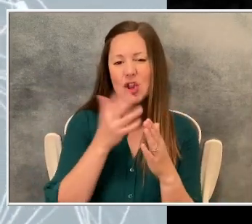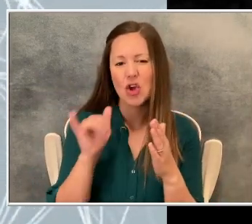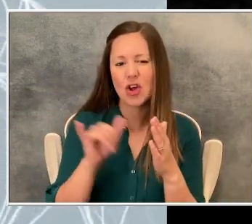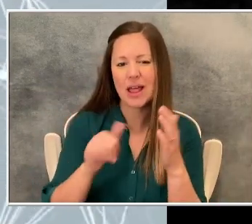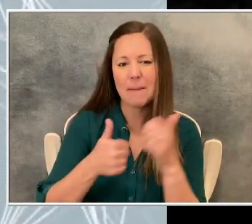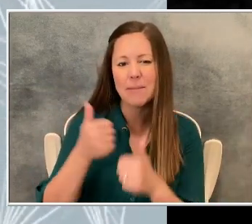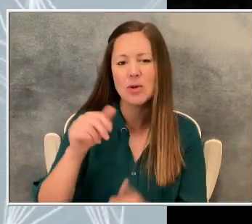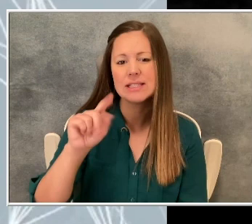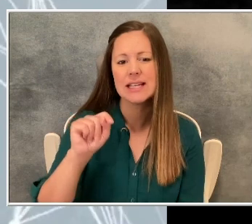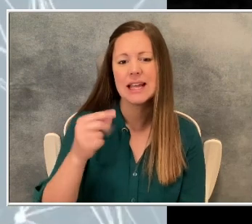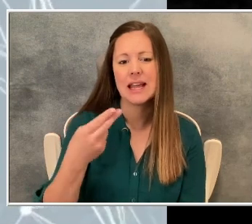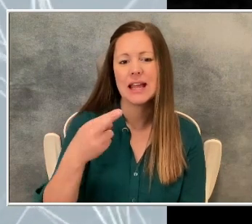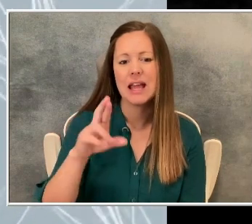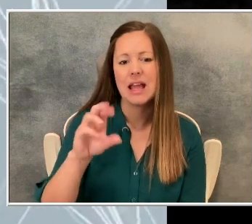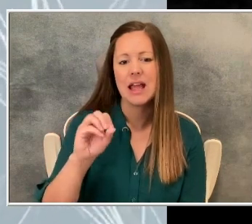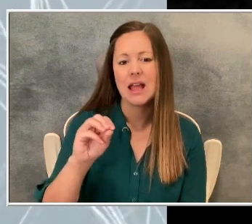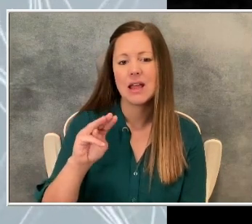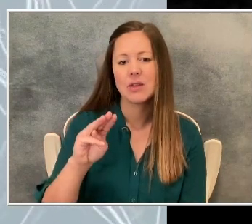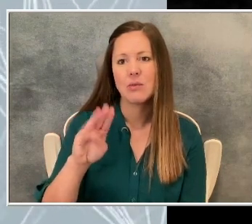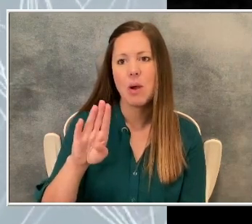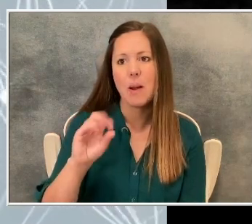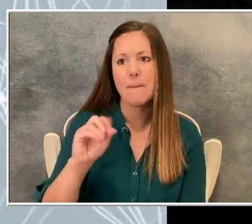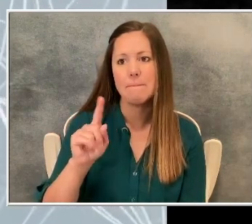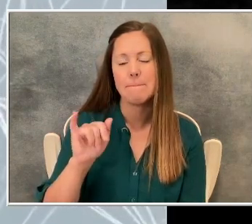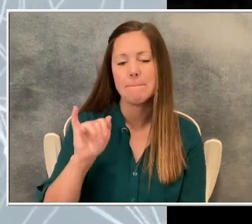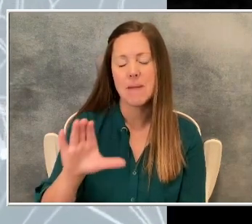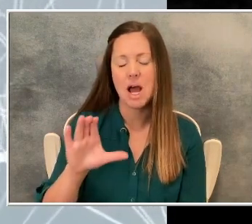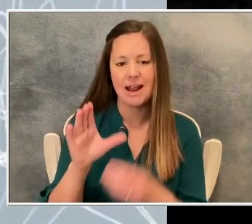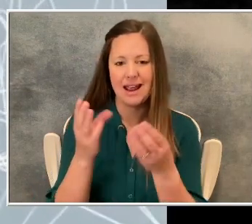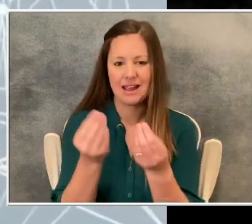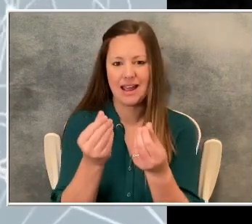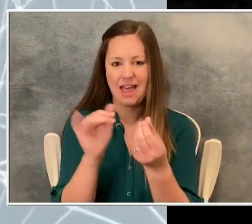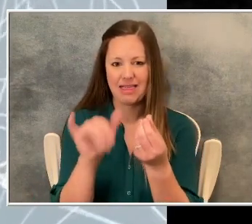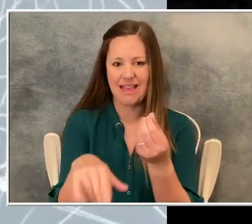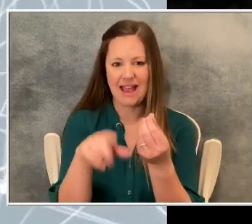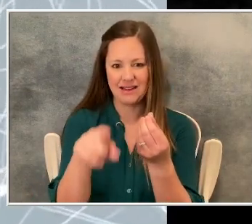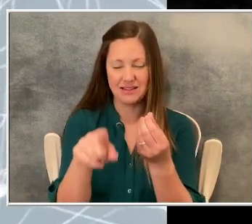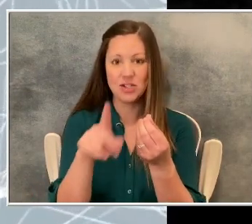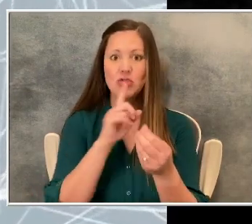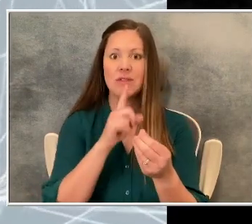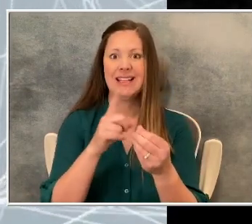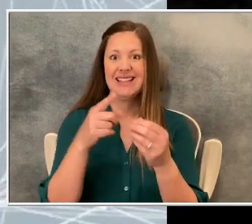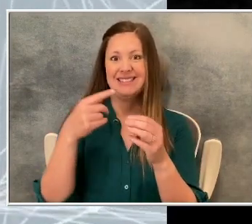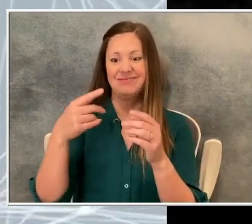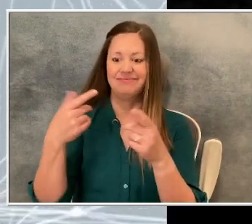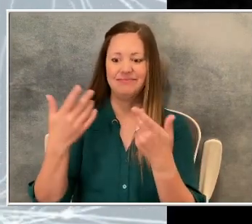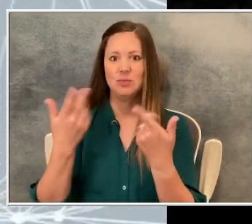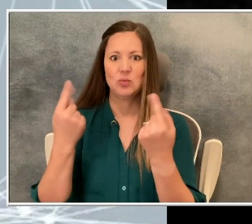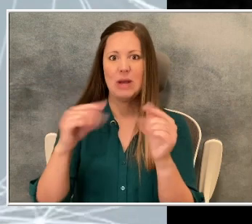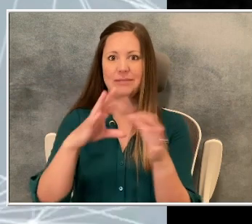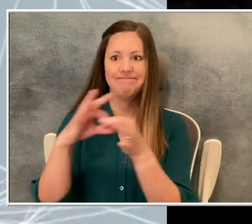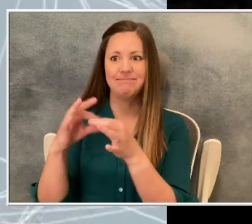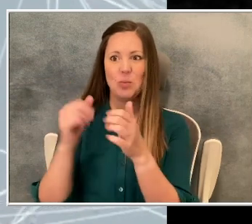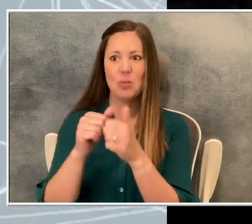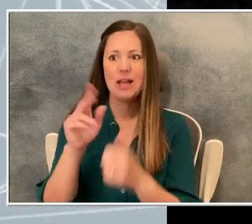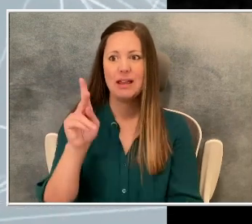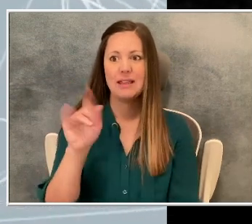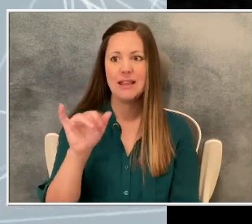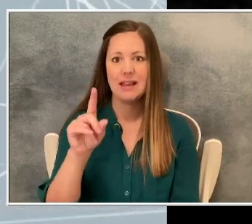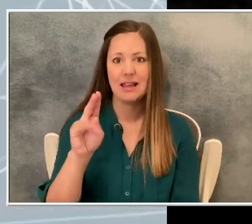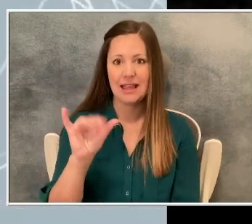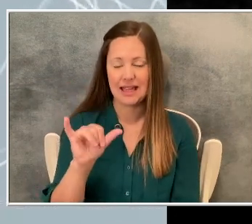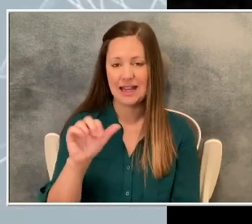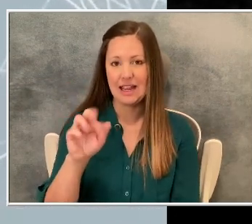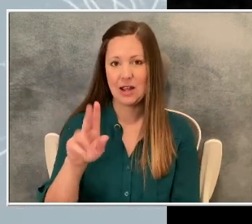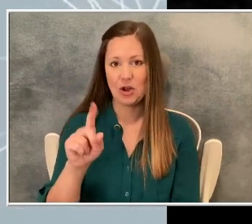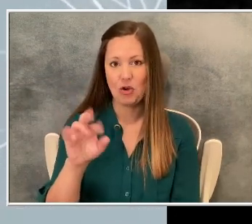that gray discoloration, blocking up all the way up to the level of the kidney arteries, which that will then lend to discussion about options